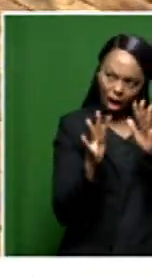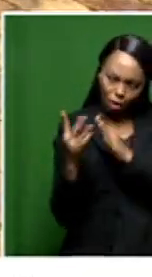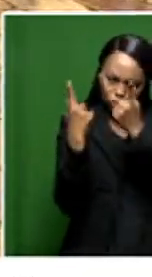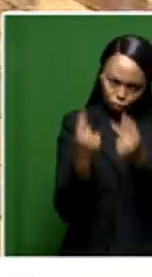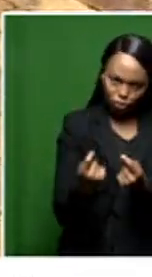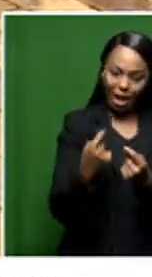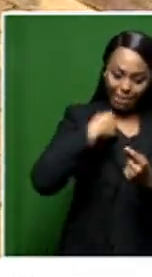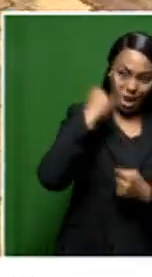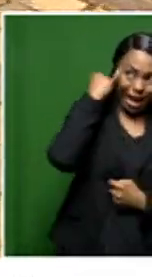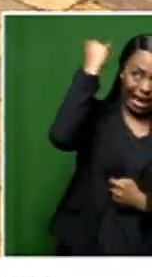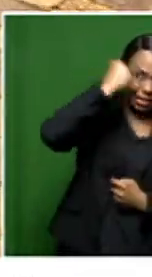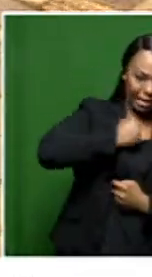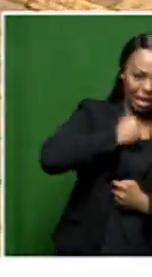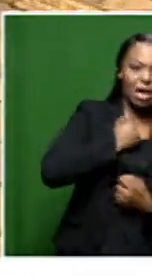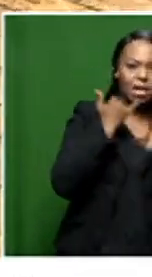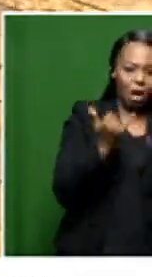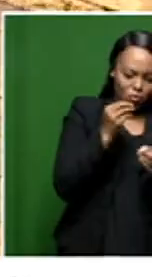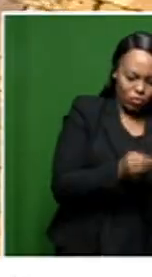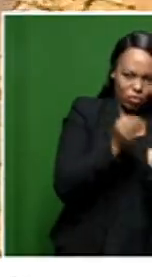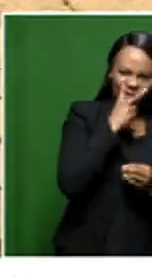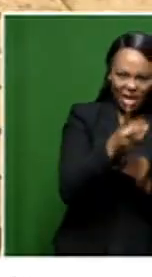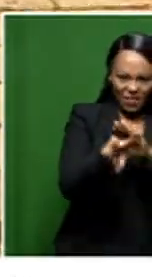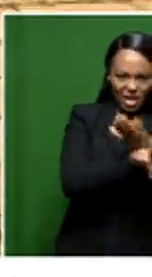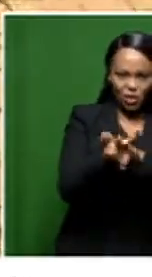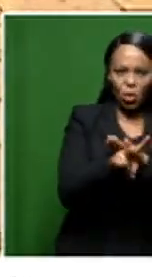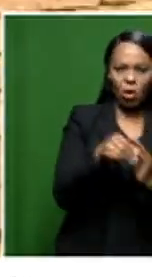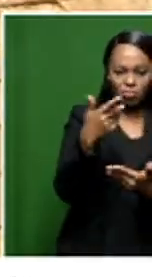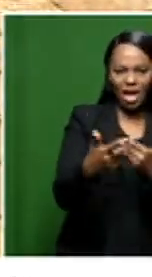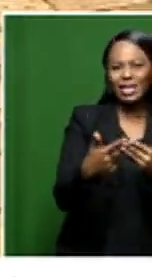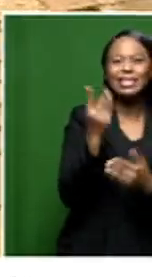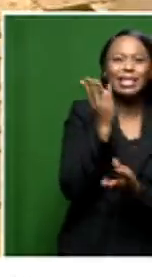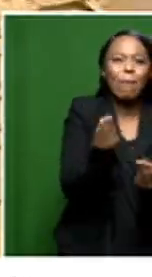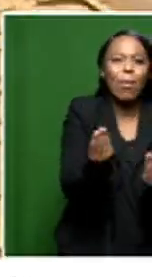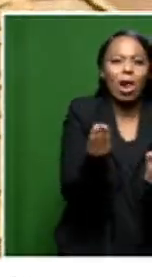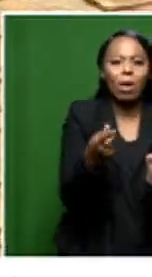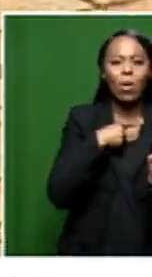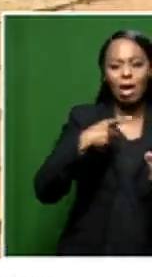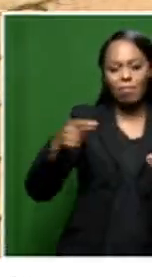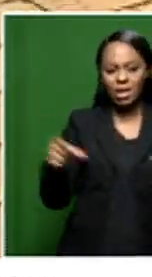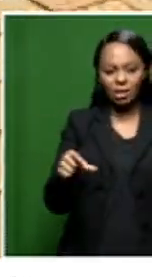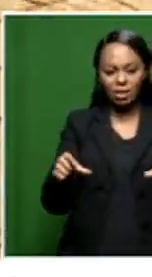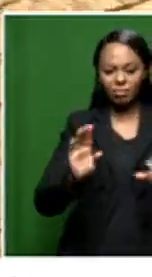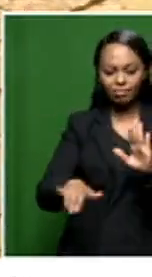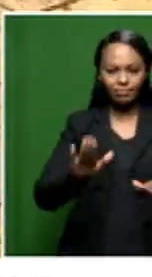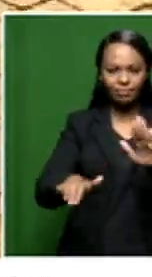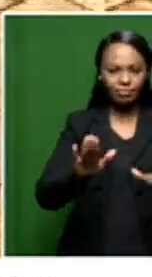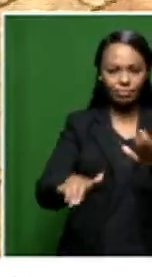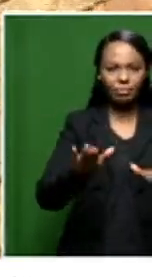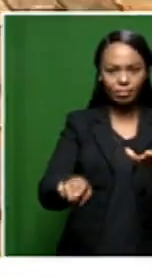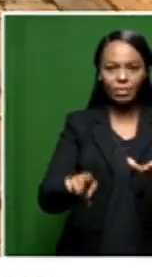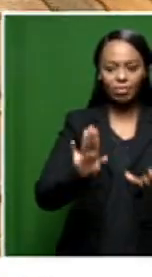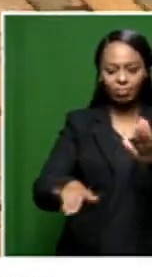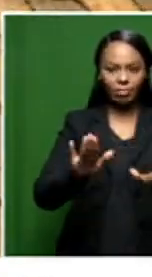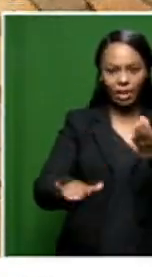machine innovation. And as you can see in these videos, it's very simple to use. You use two foot pedals, which allow users to pump the foot pedals in an